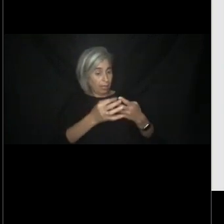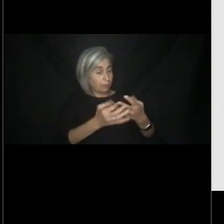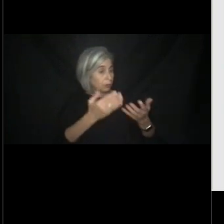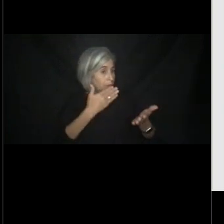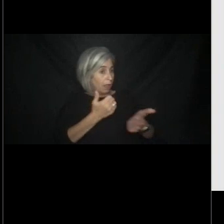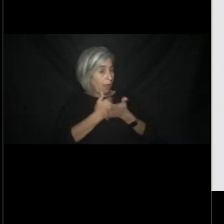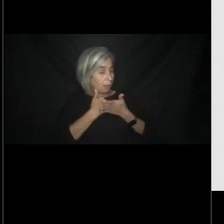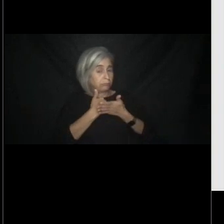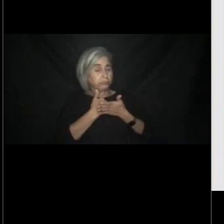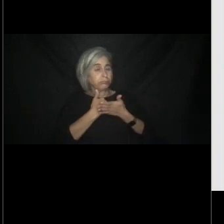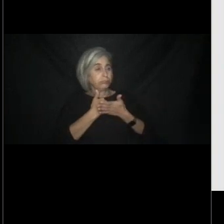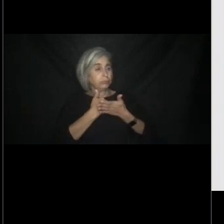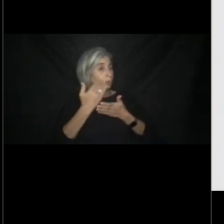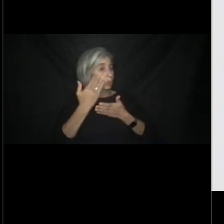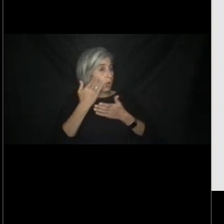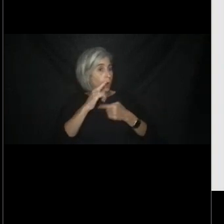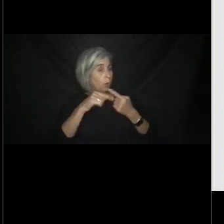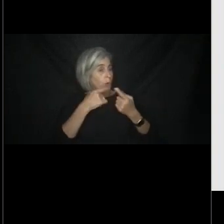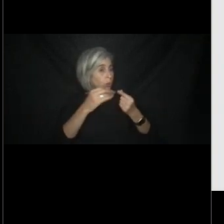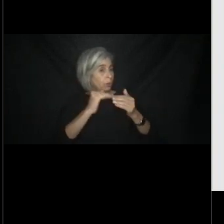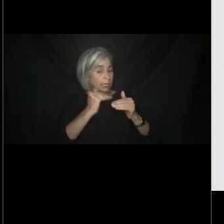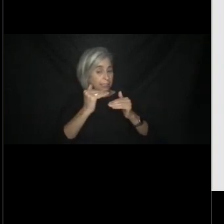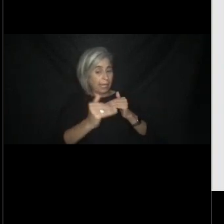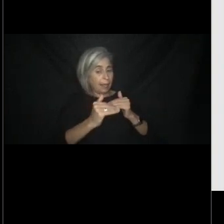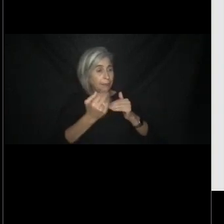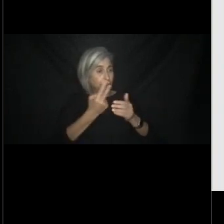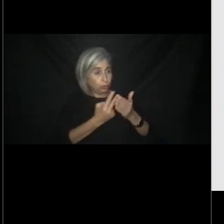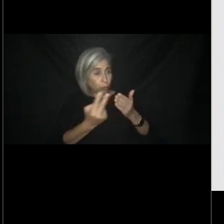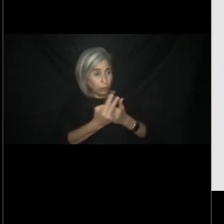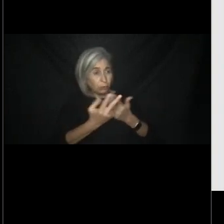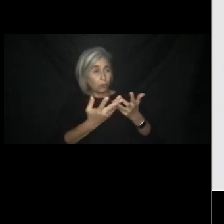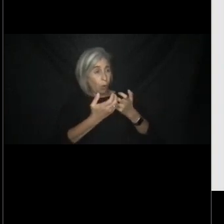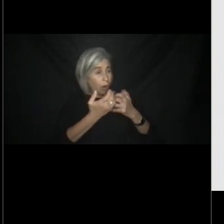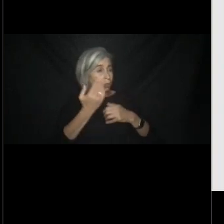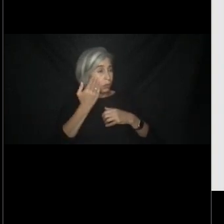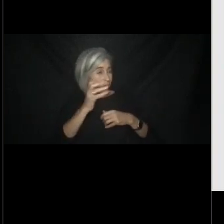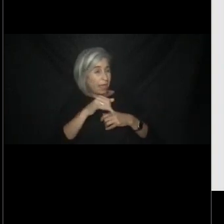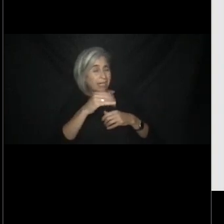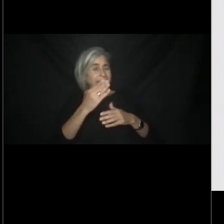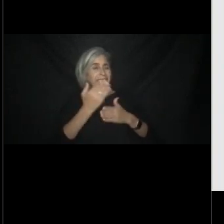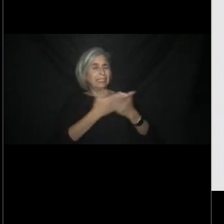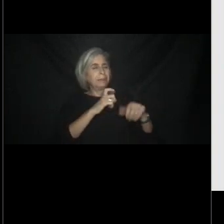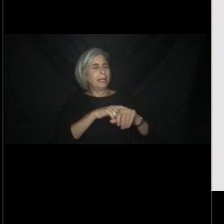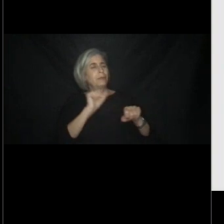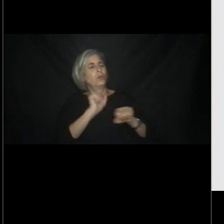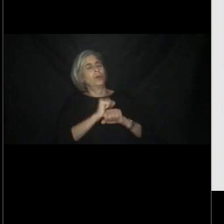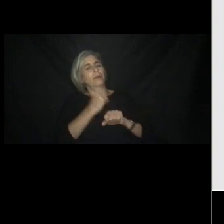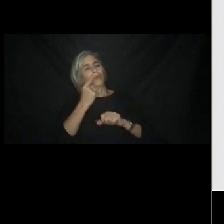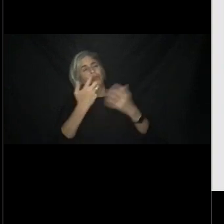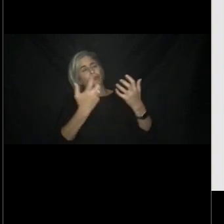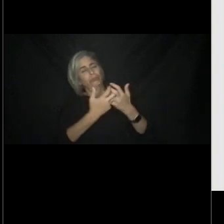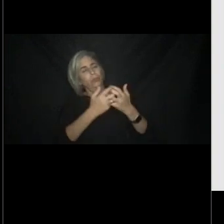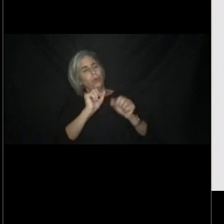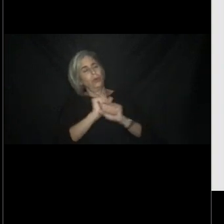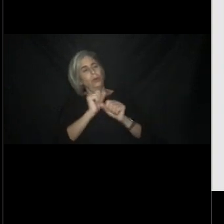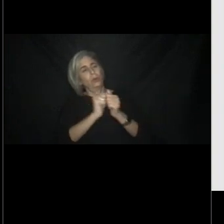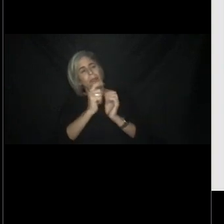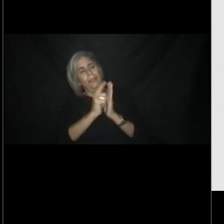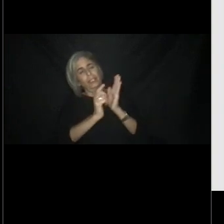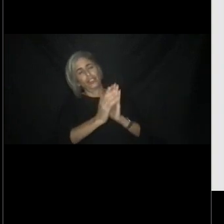You know, we want to do it the next few weeks, but if you give us some times that work with you, we can attempt to work with the